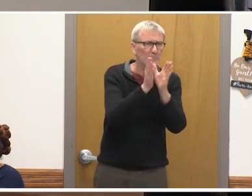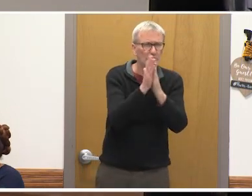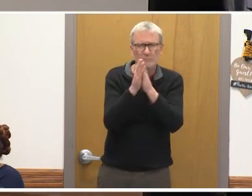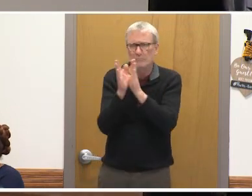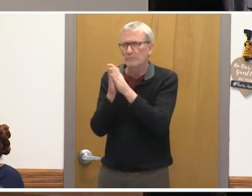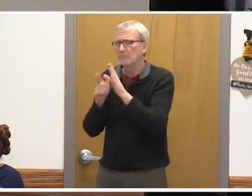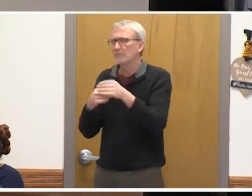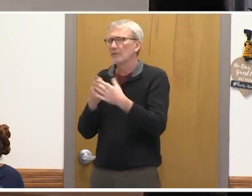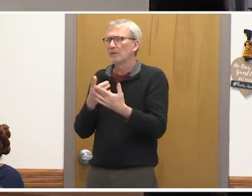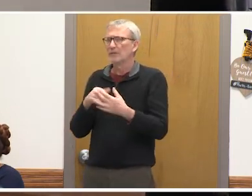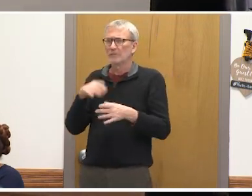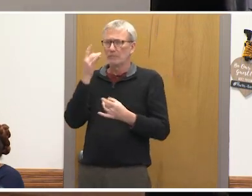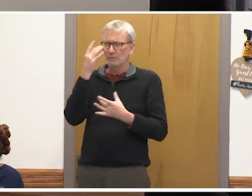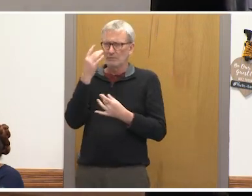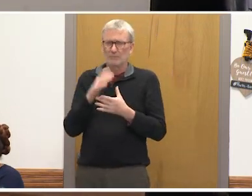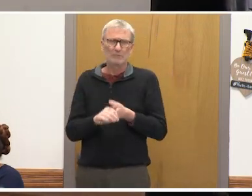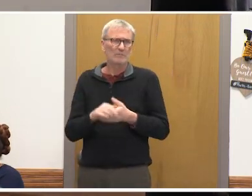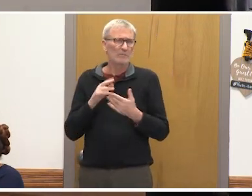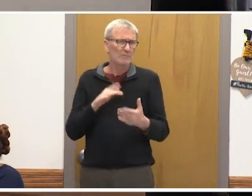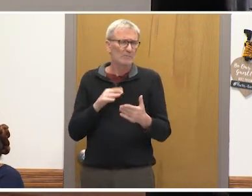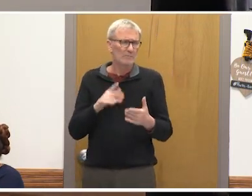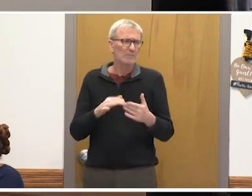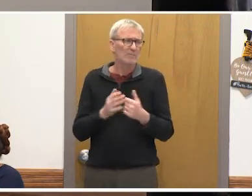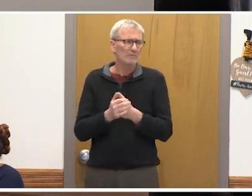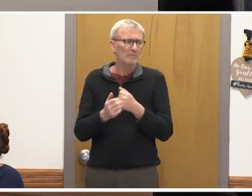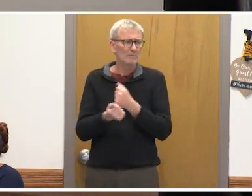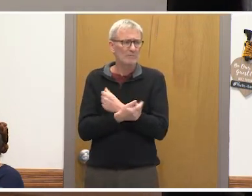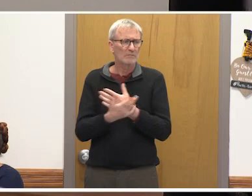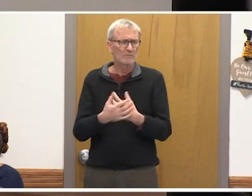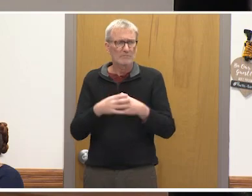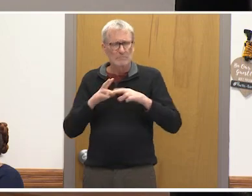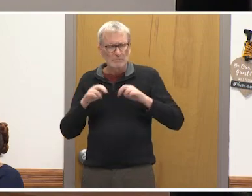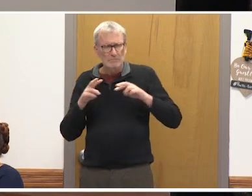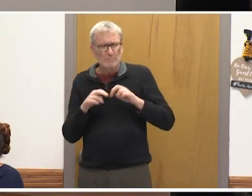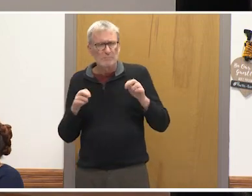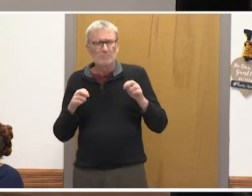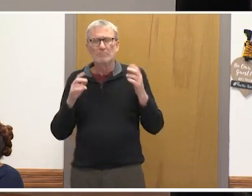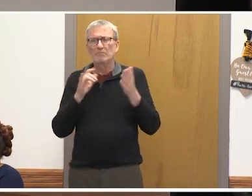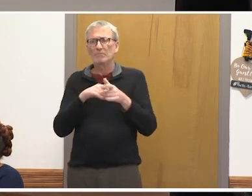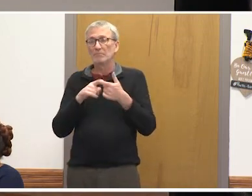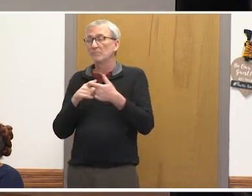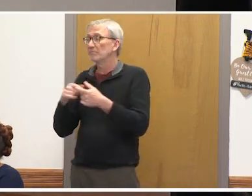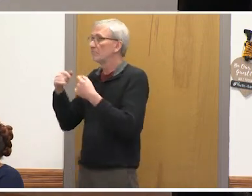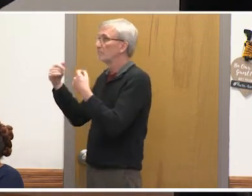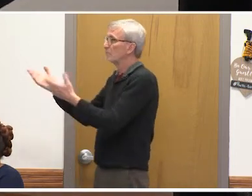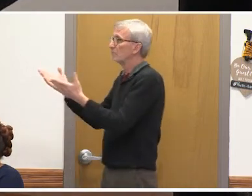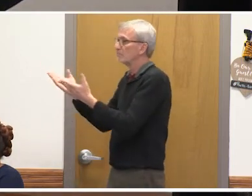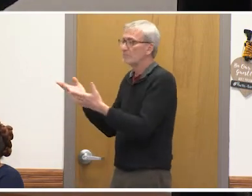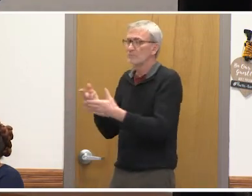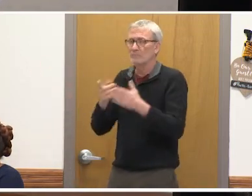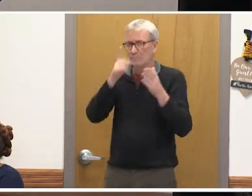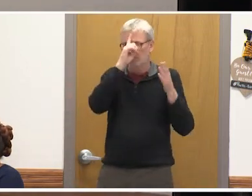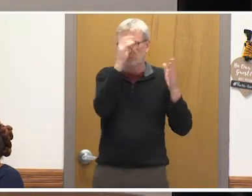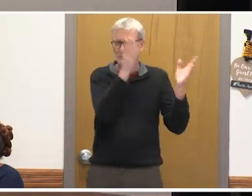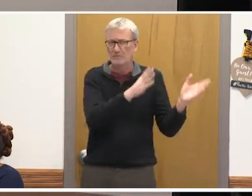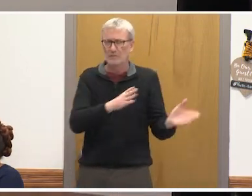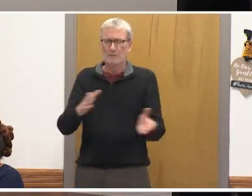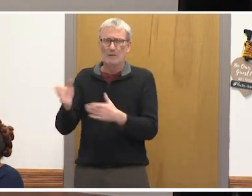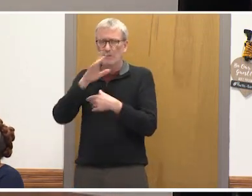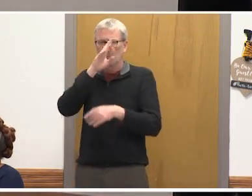of studying each of the intersections, analyzing, and this is what we have come up with based on